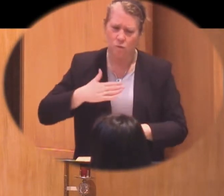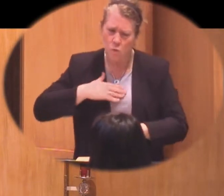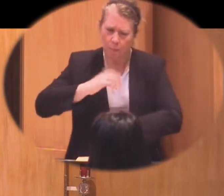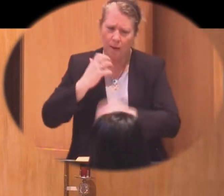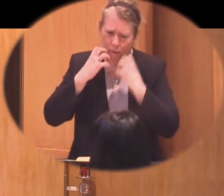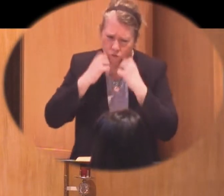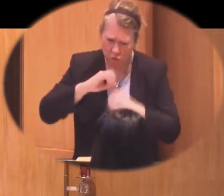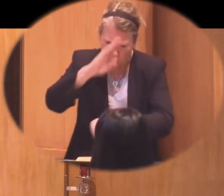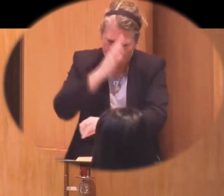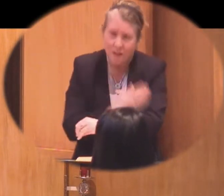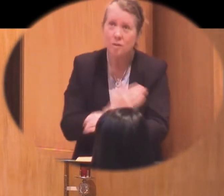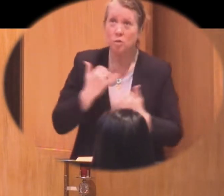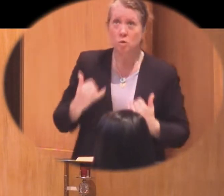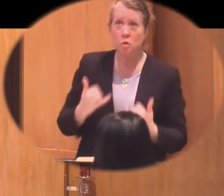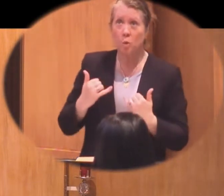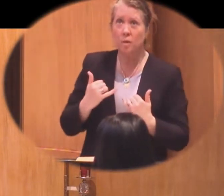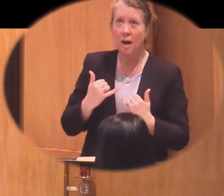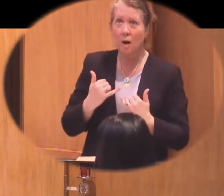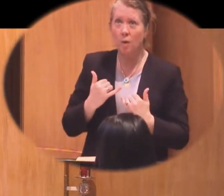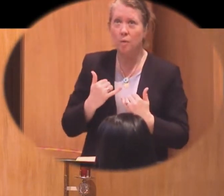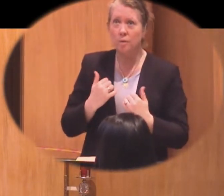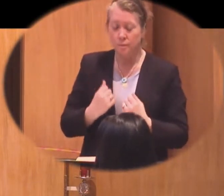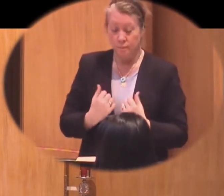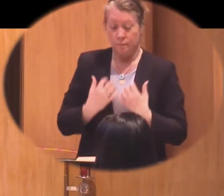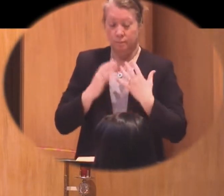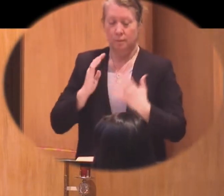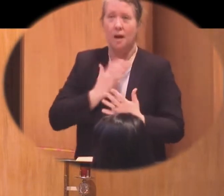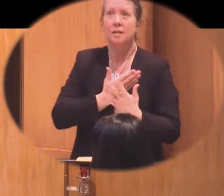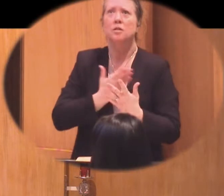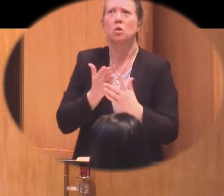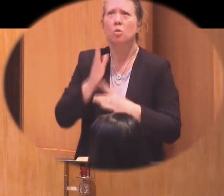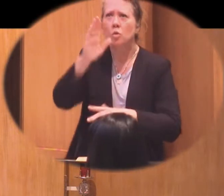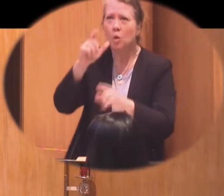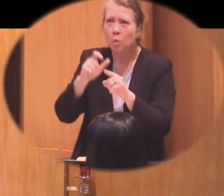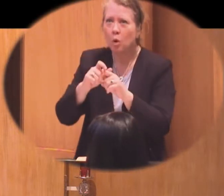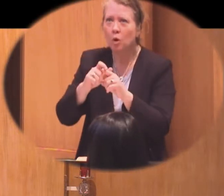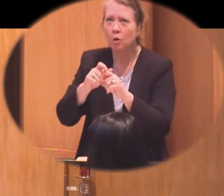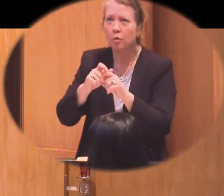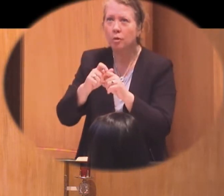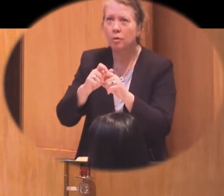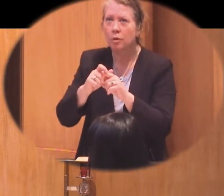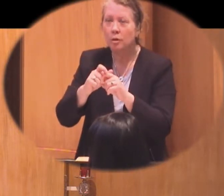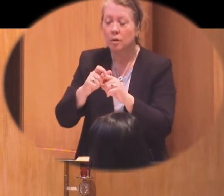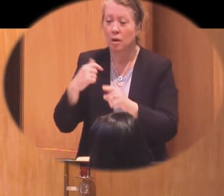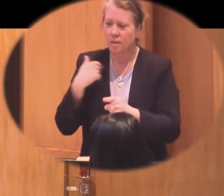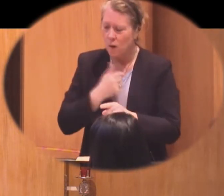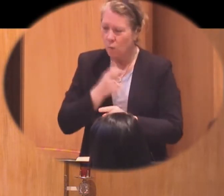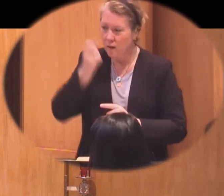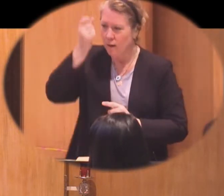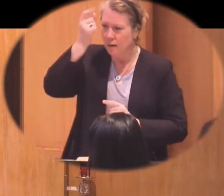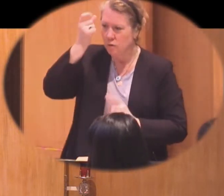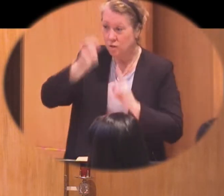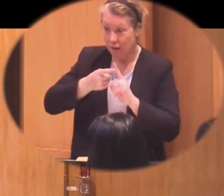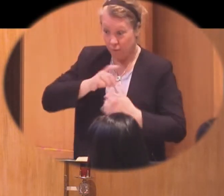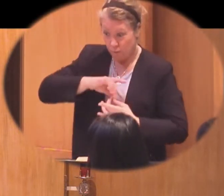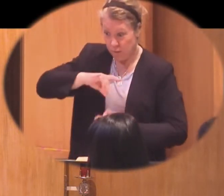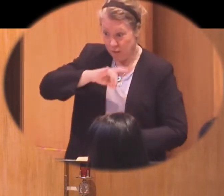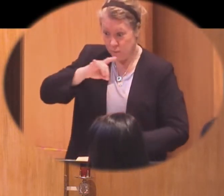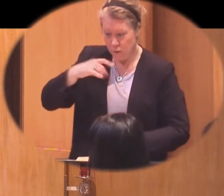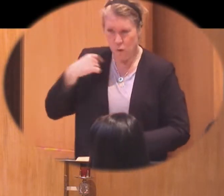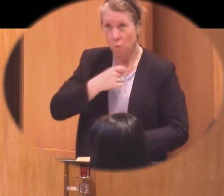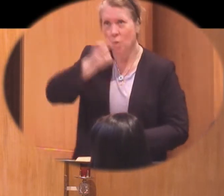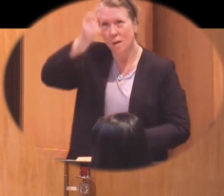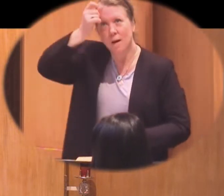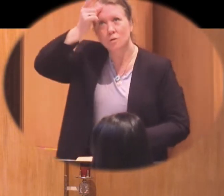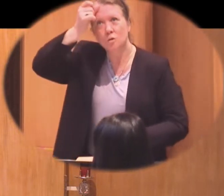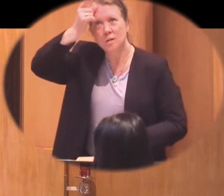us inwardly by your word, that with spiritual sight made pure,